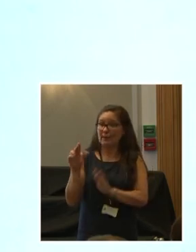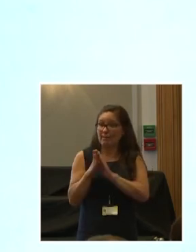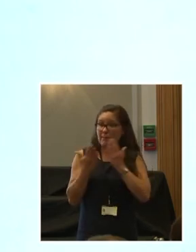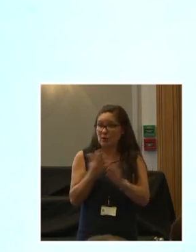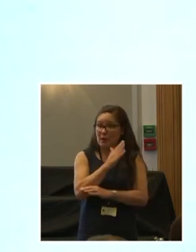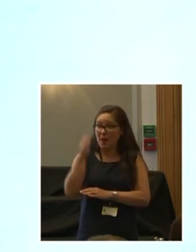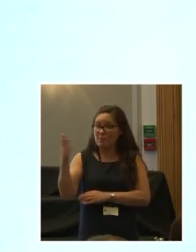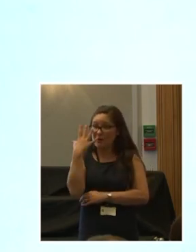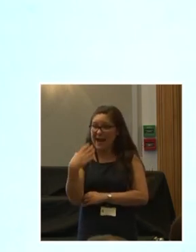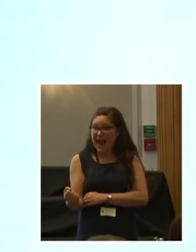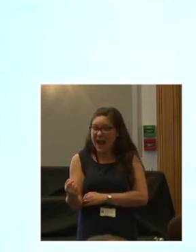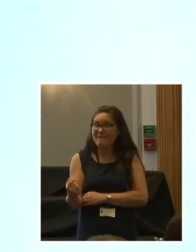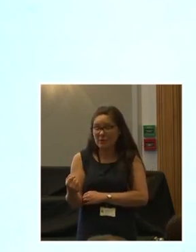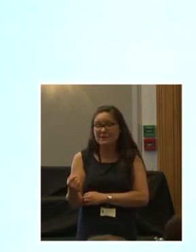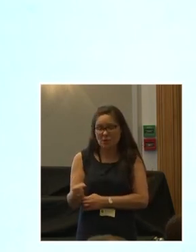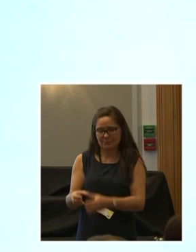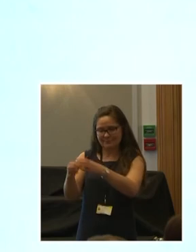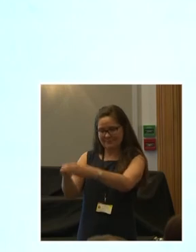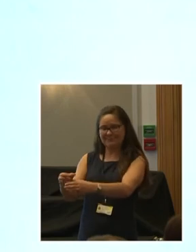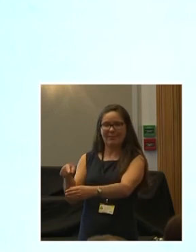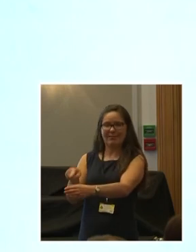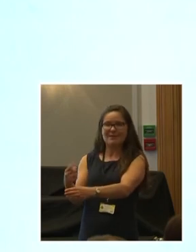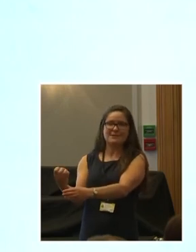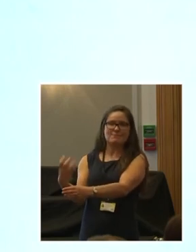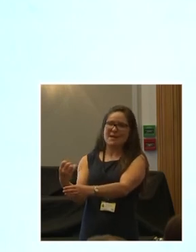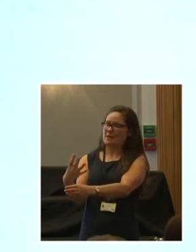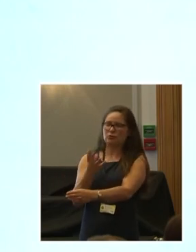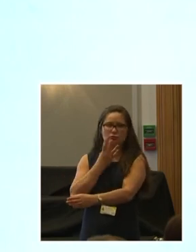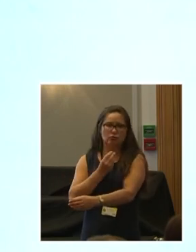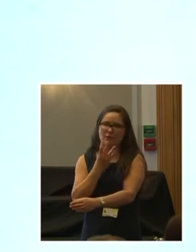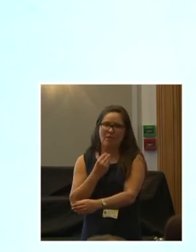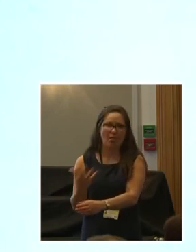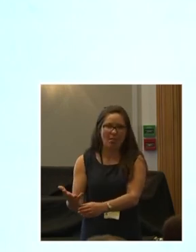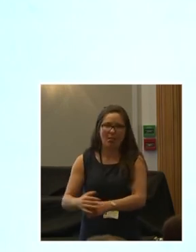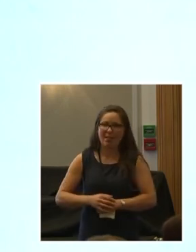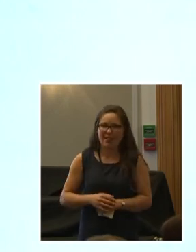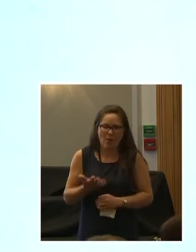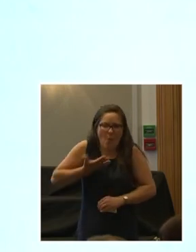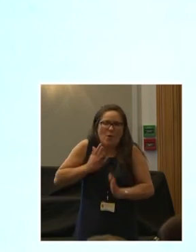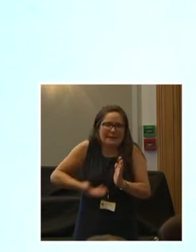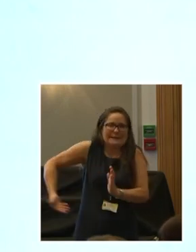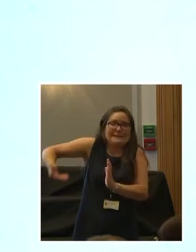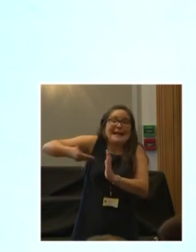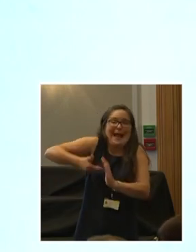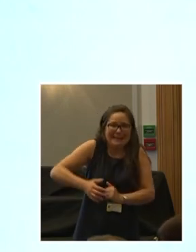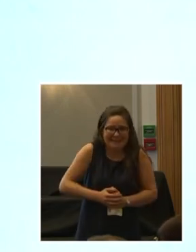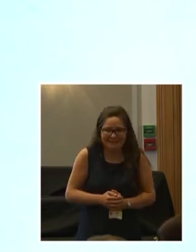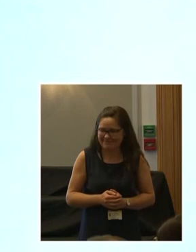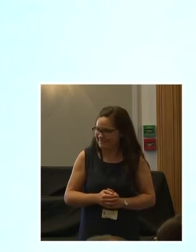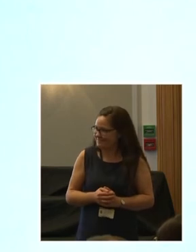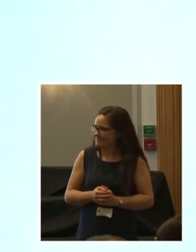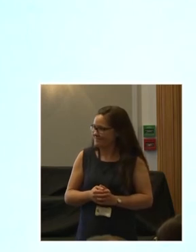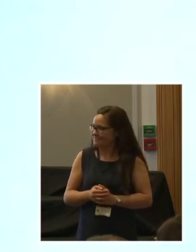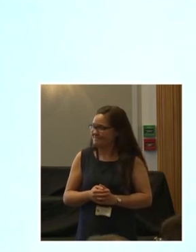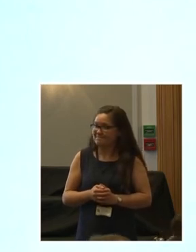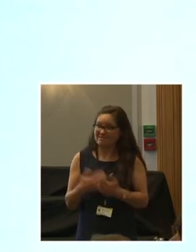speakers are really taking hold, and there's a lot of use cases for blind and partially sighted people. So I thought I'd just add that in the mix as more tools to our belt. But